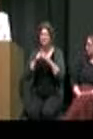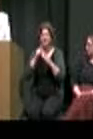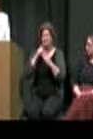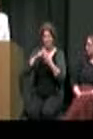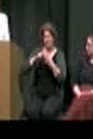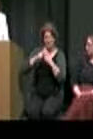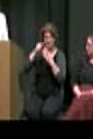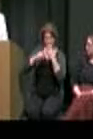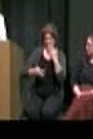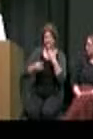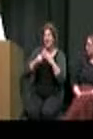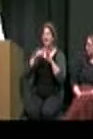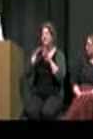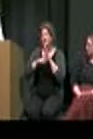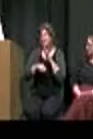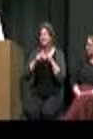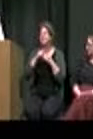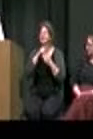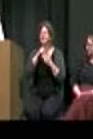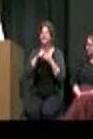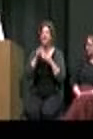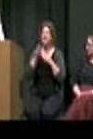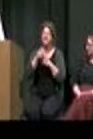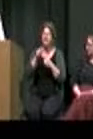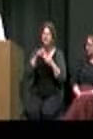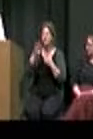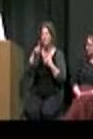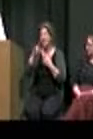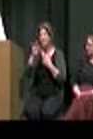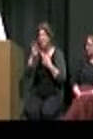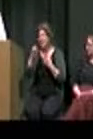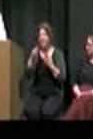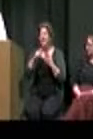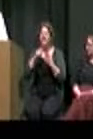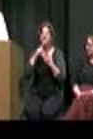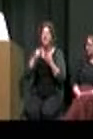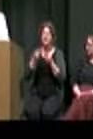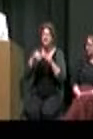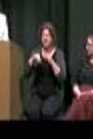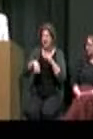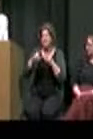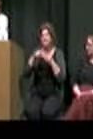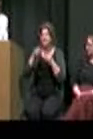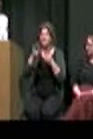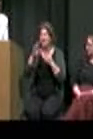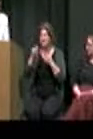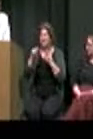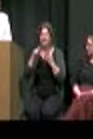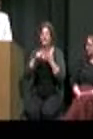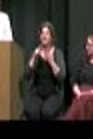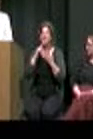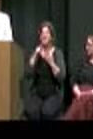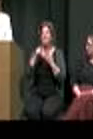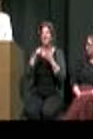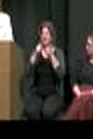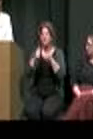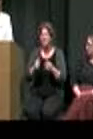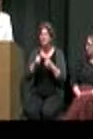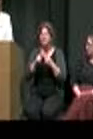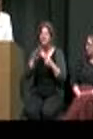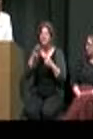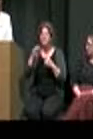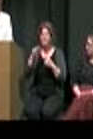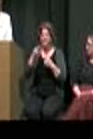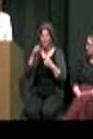there's a list there, the fish and wildlife populations, beneficial use impairment, as well as the degradation of